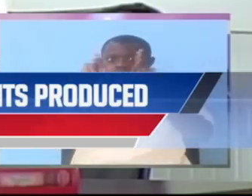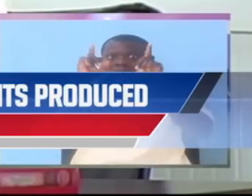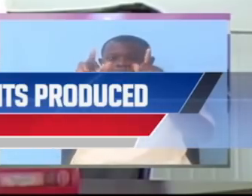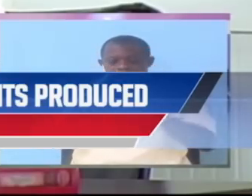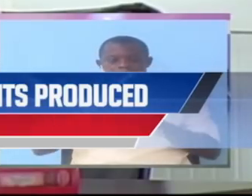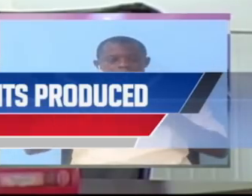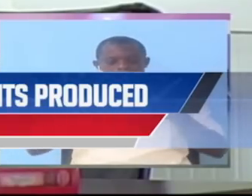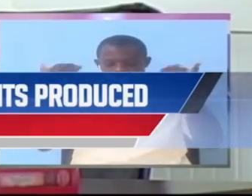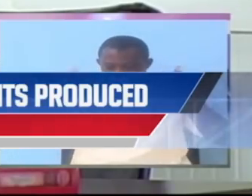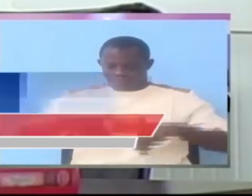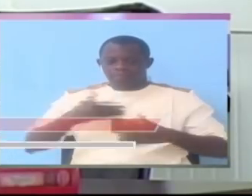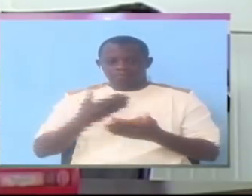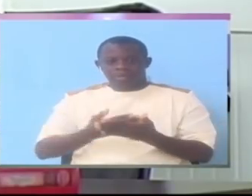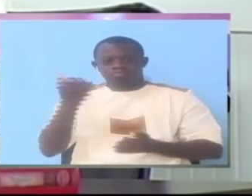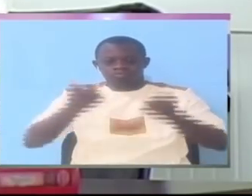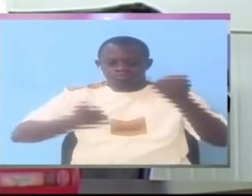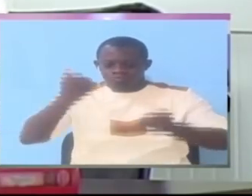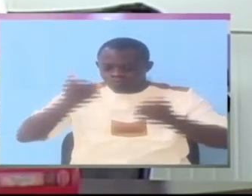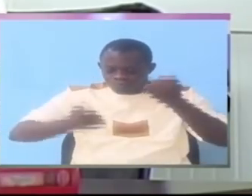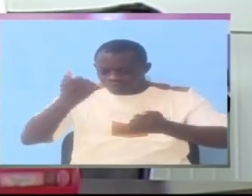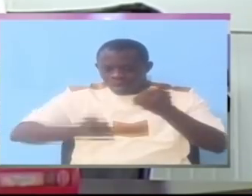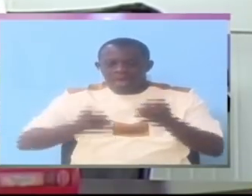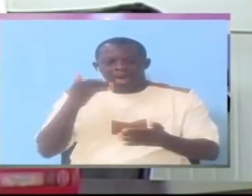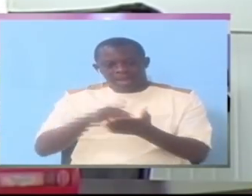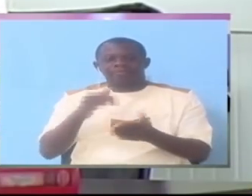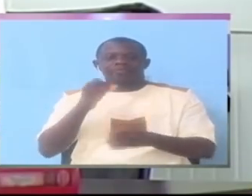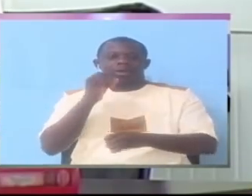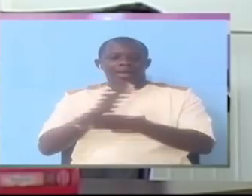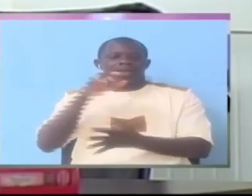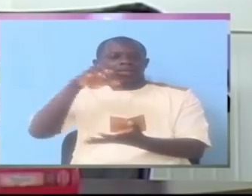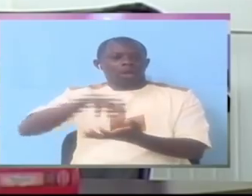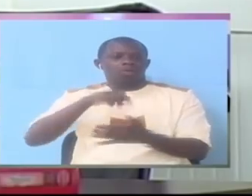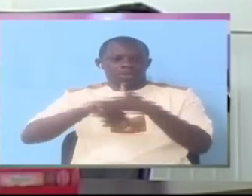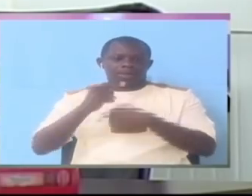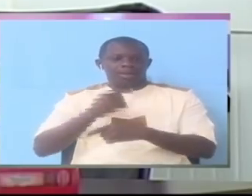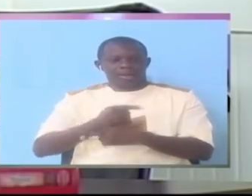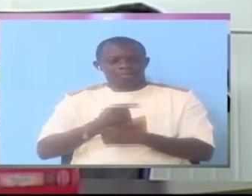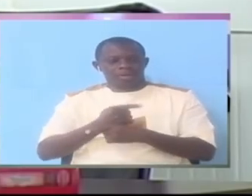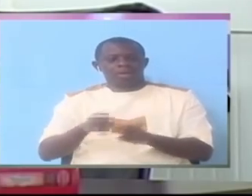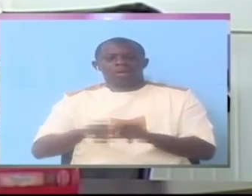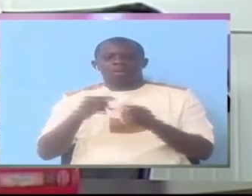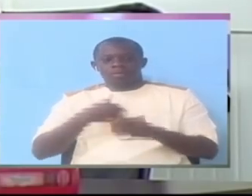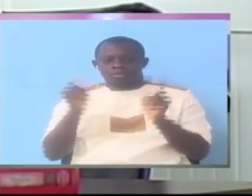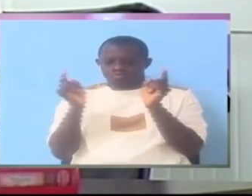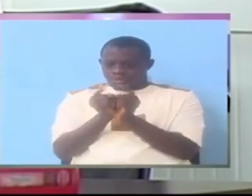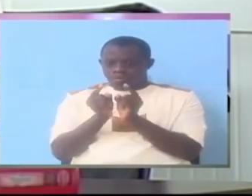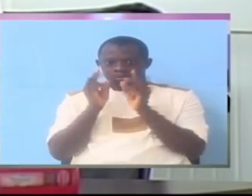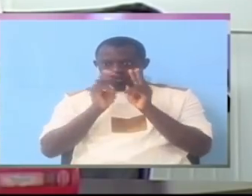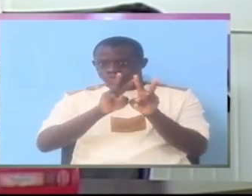Ghana Town. Drove to Ghana Town. Daudem Ghana Town. found, went and saw these